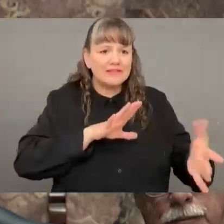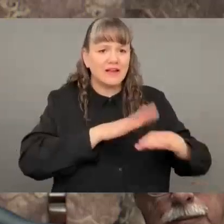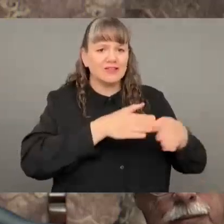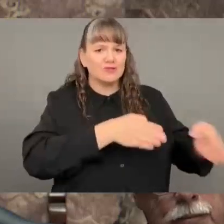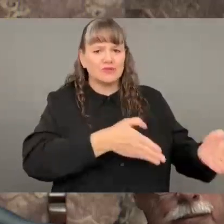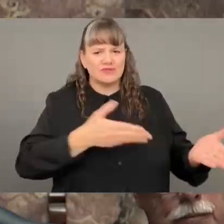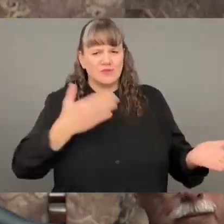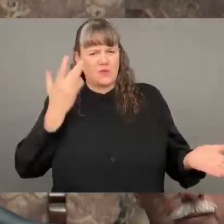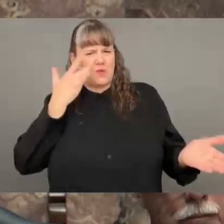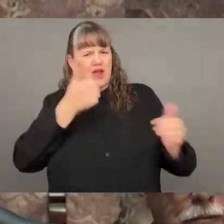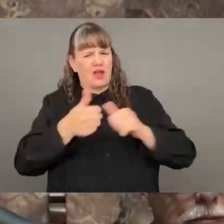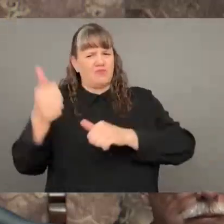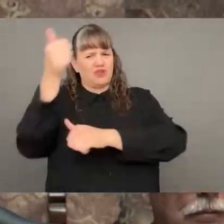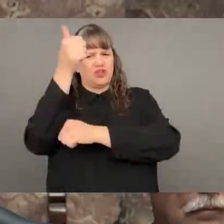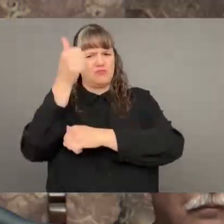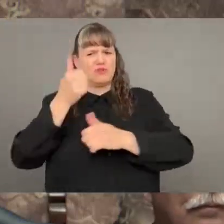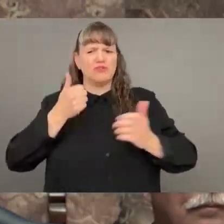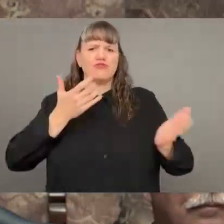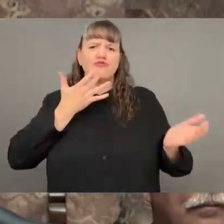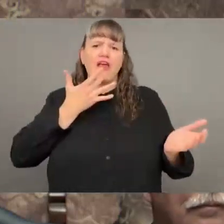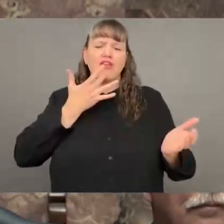criminals?